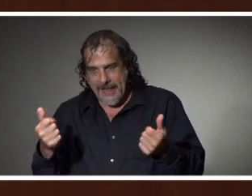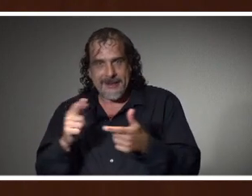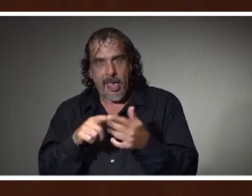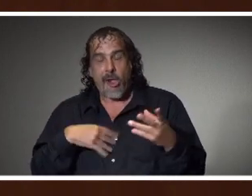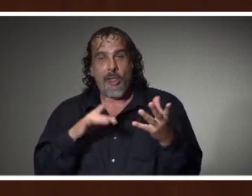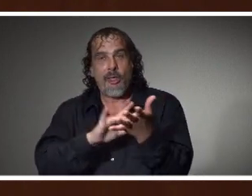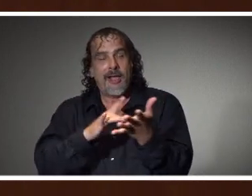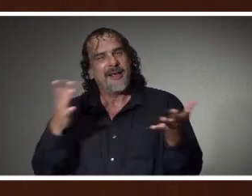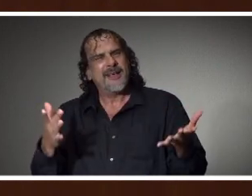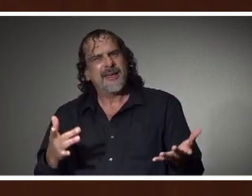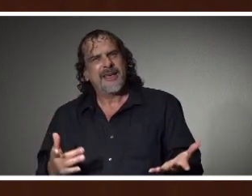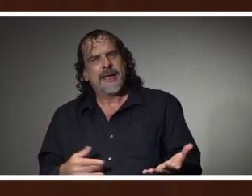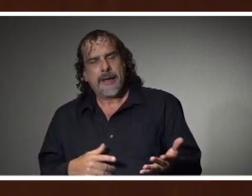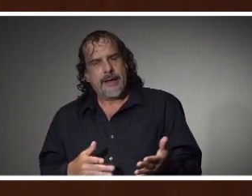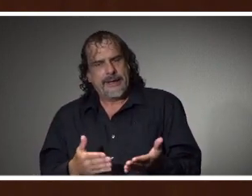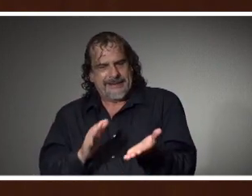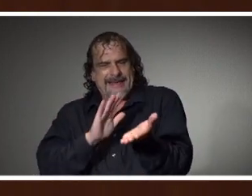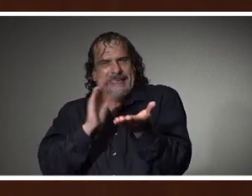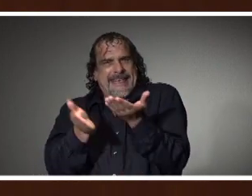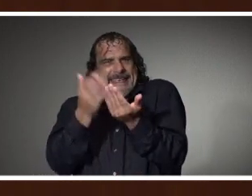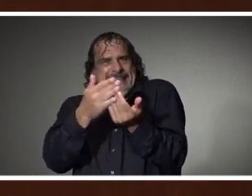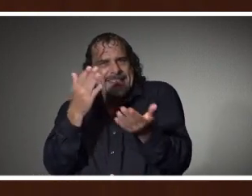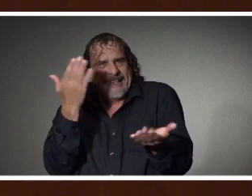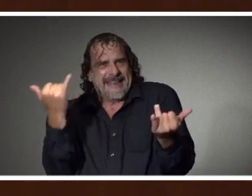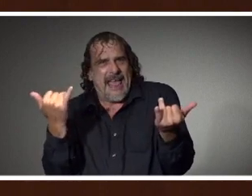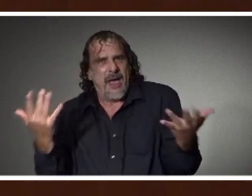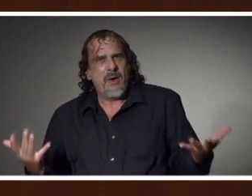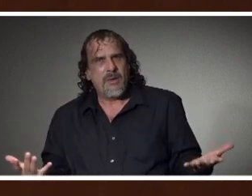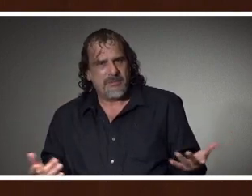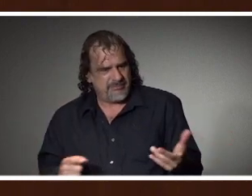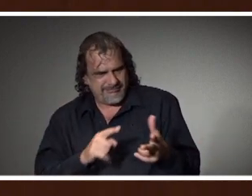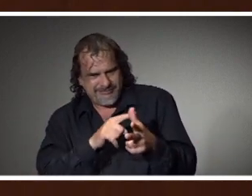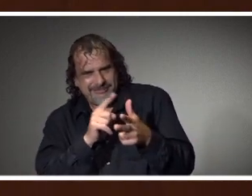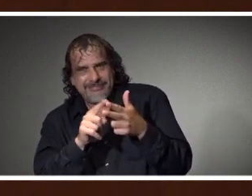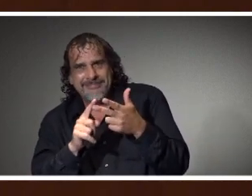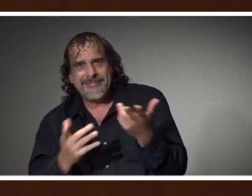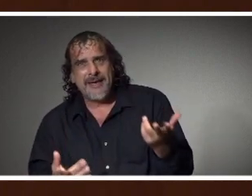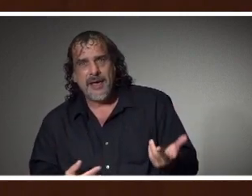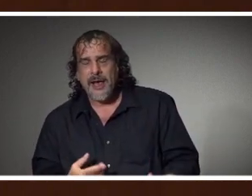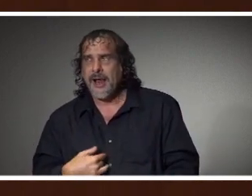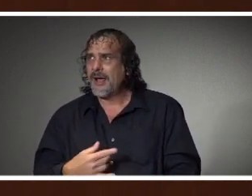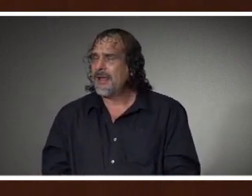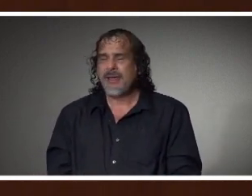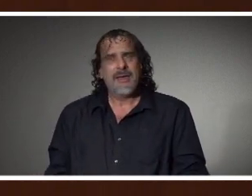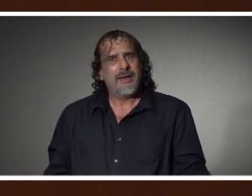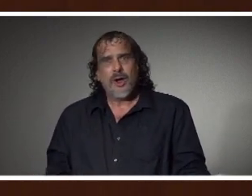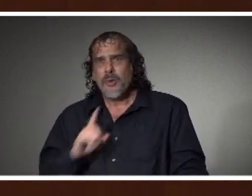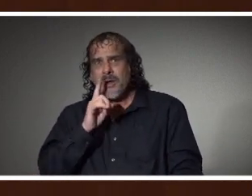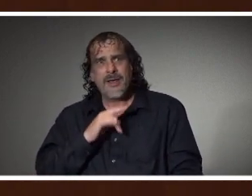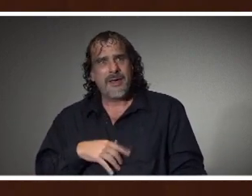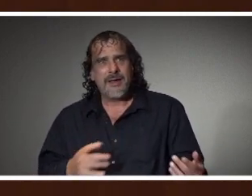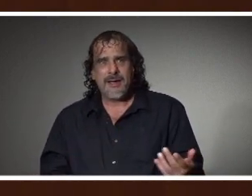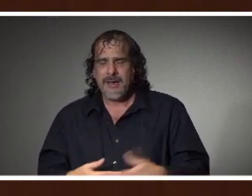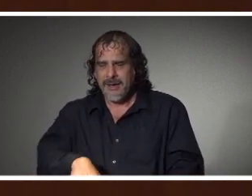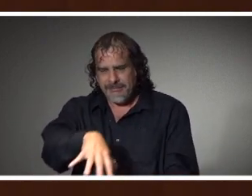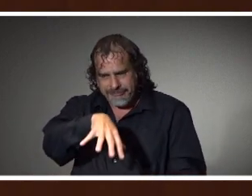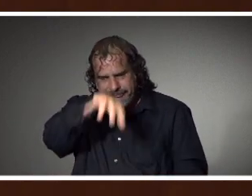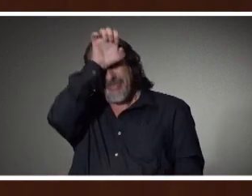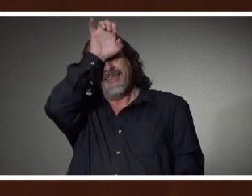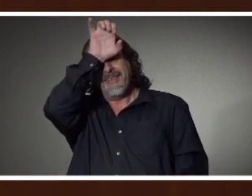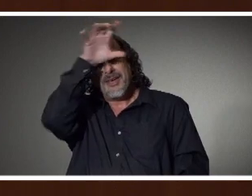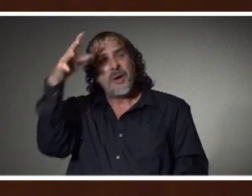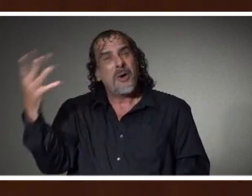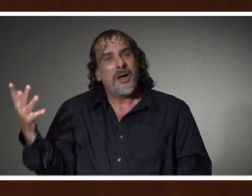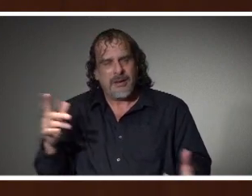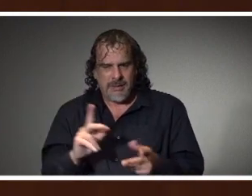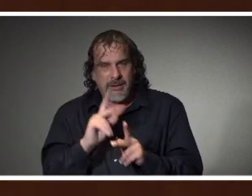obvious in front of us for everyone to see. And I'm baffled that the simplest of solutions is the one that